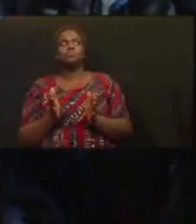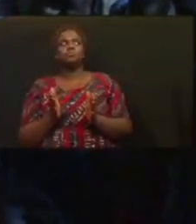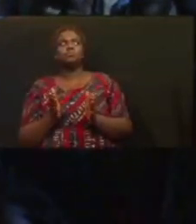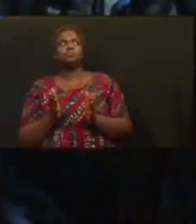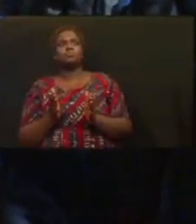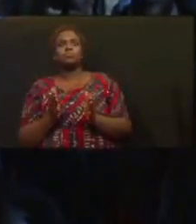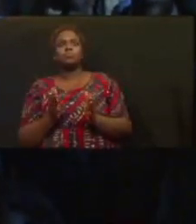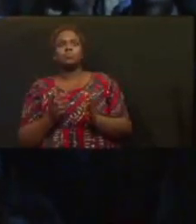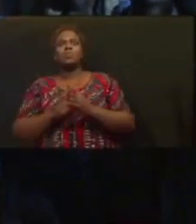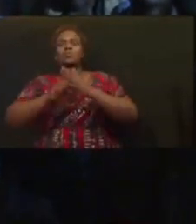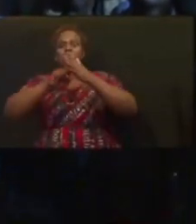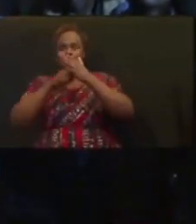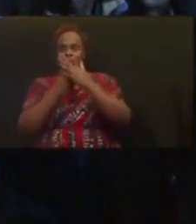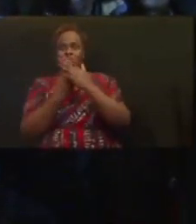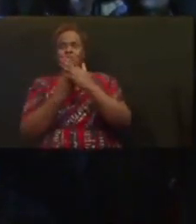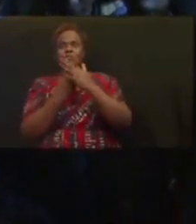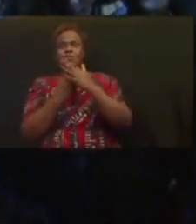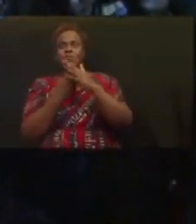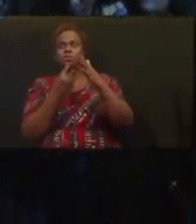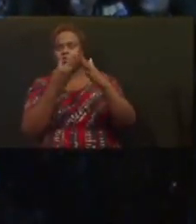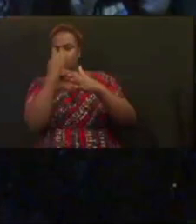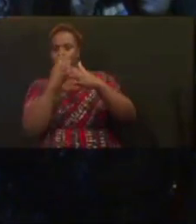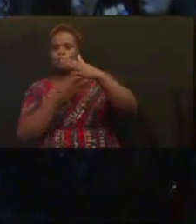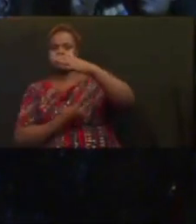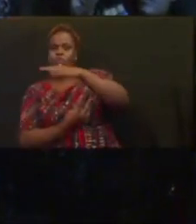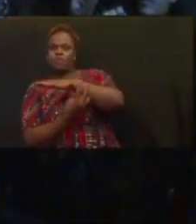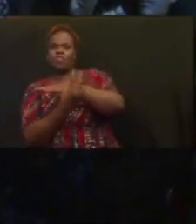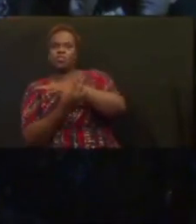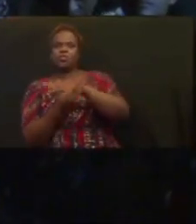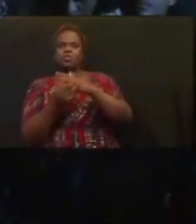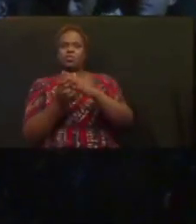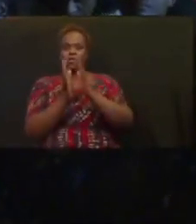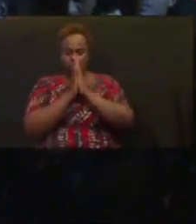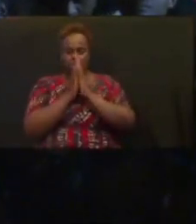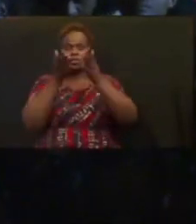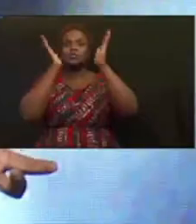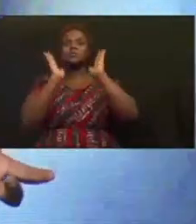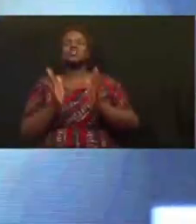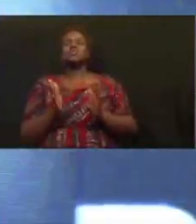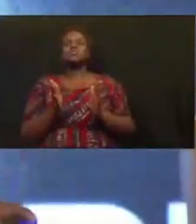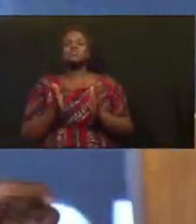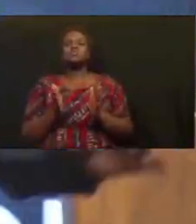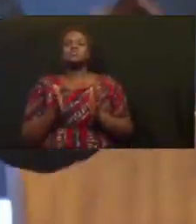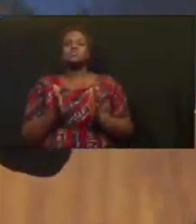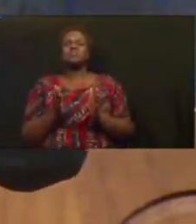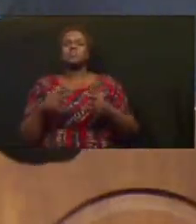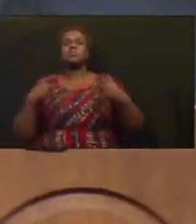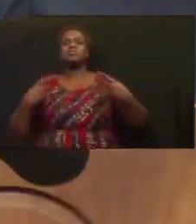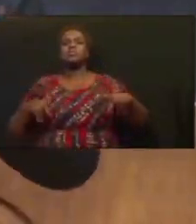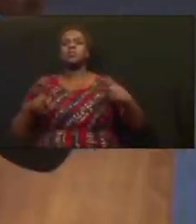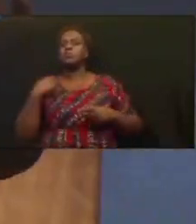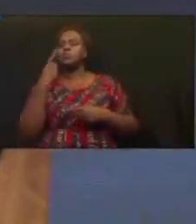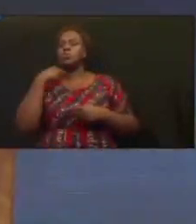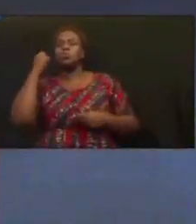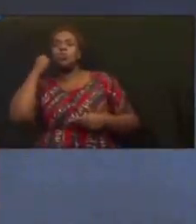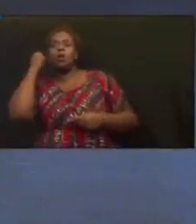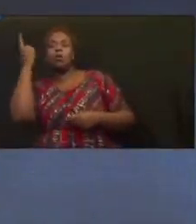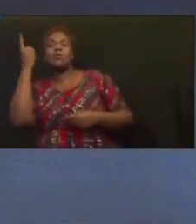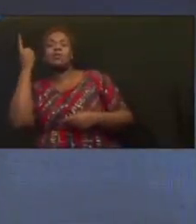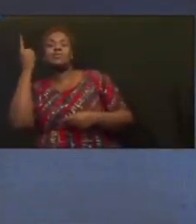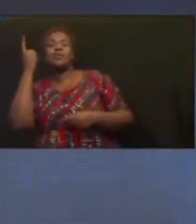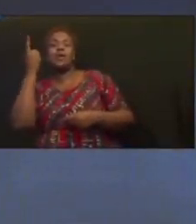There will be a strange emergence of prophetic intercessors. Men who understand the